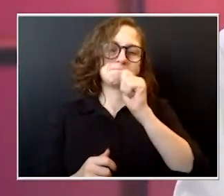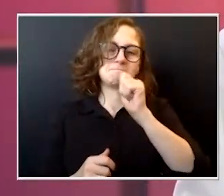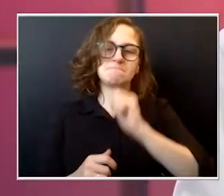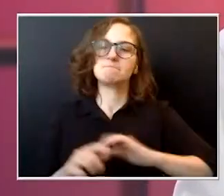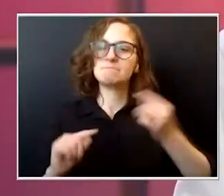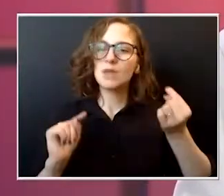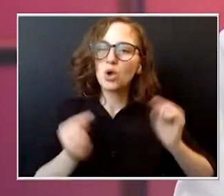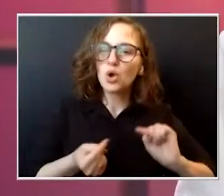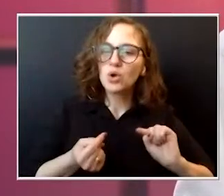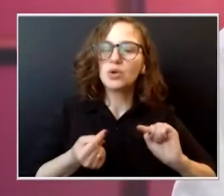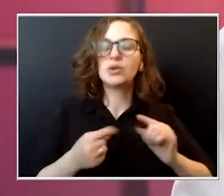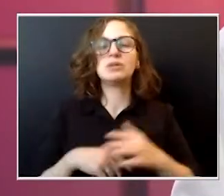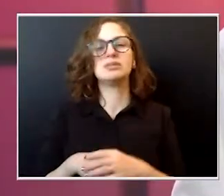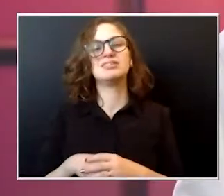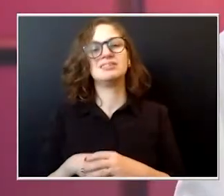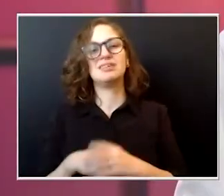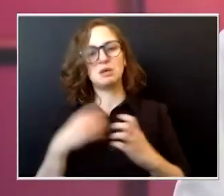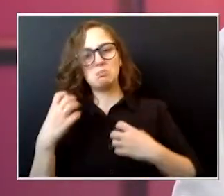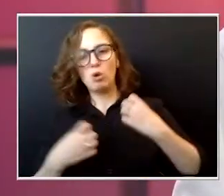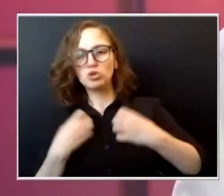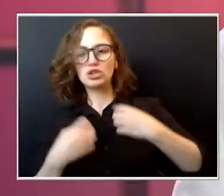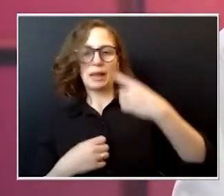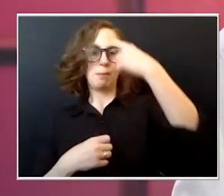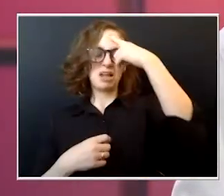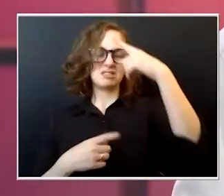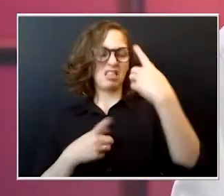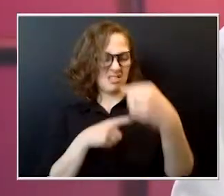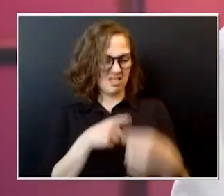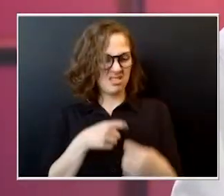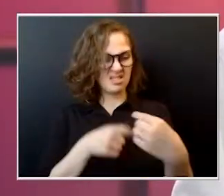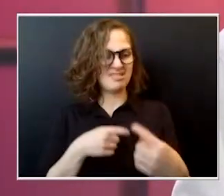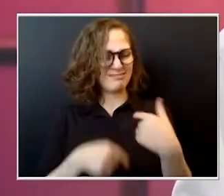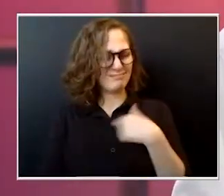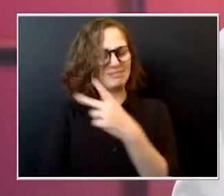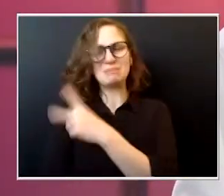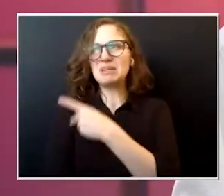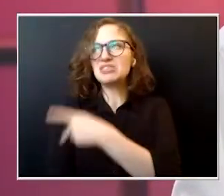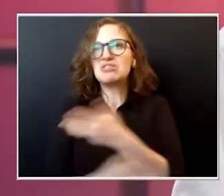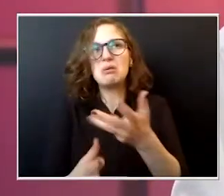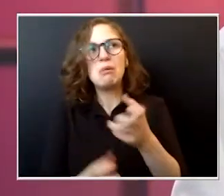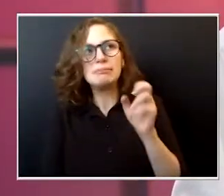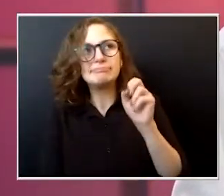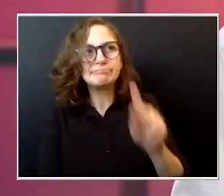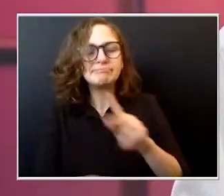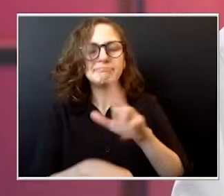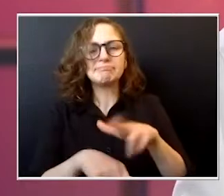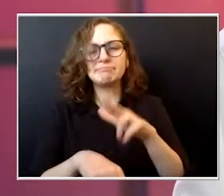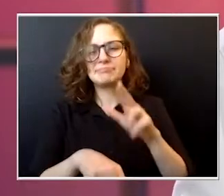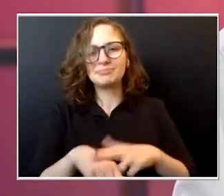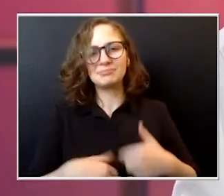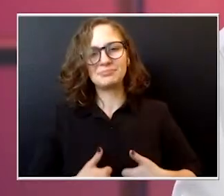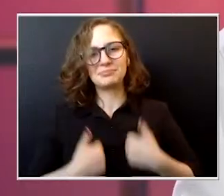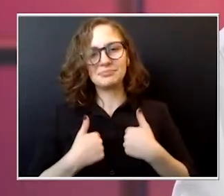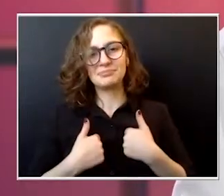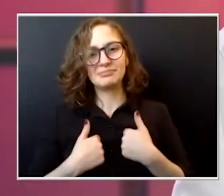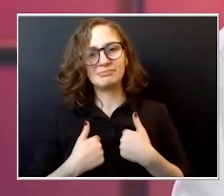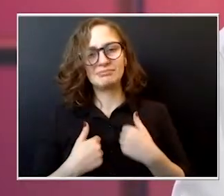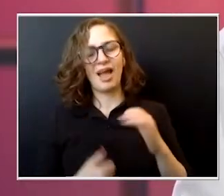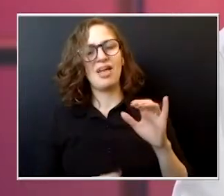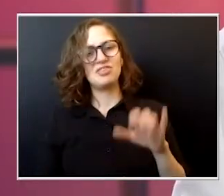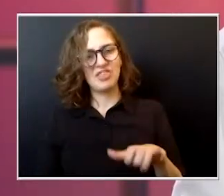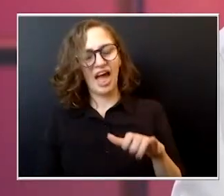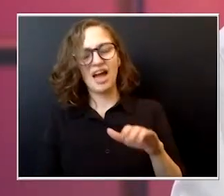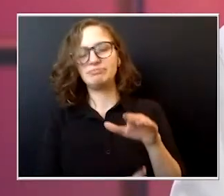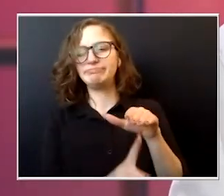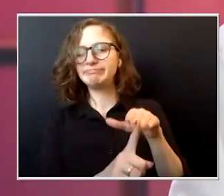be struggling with being a patient and trying to get back to what was their normal way of life. And I think just that reassurance that you will, you know, seeing someone